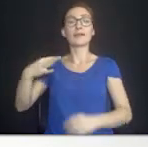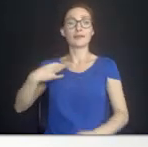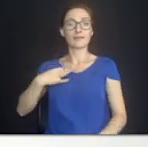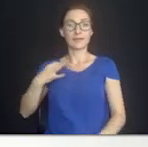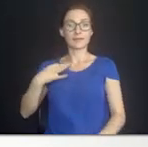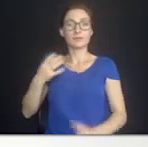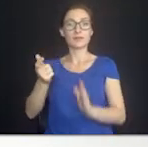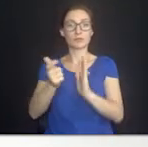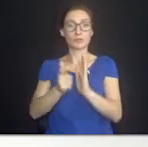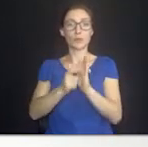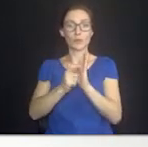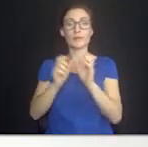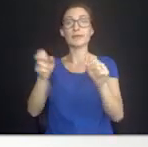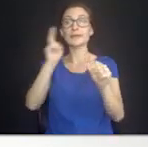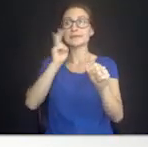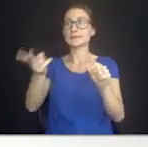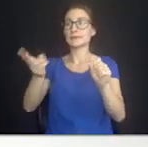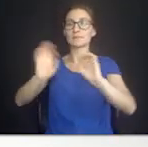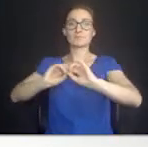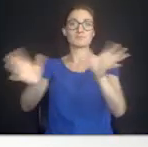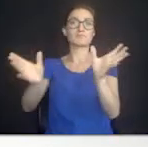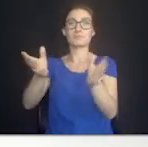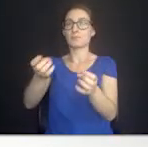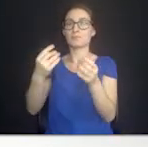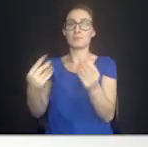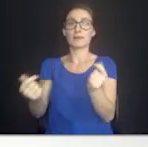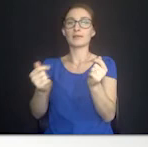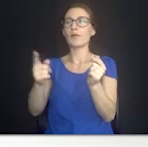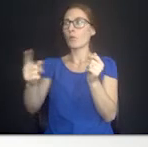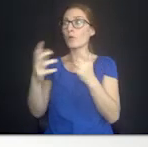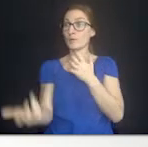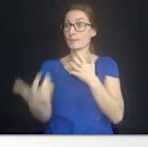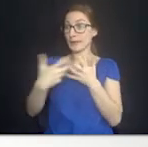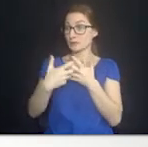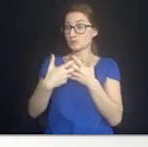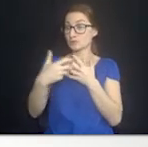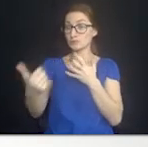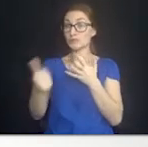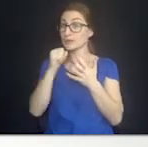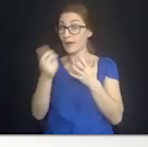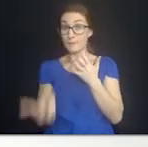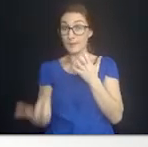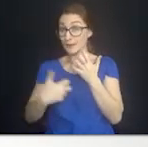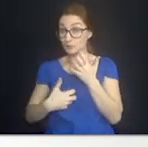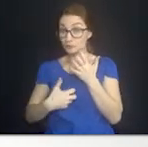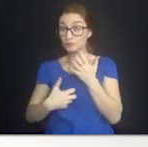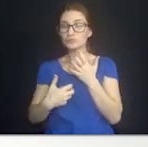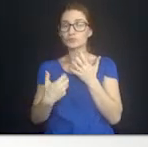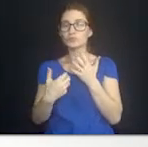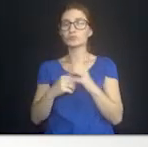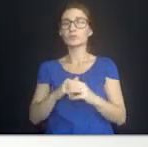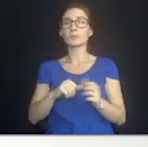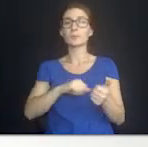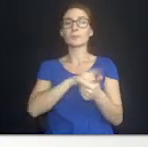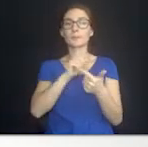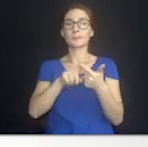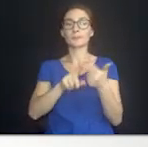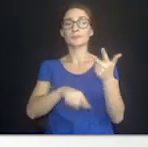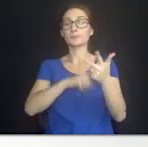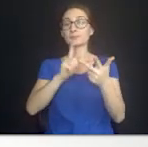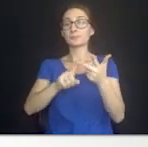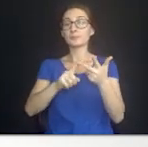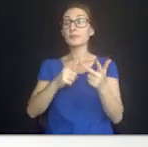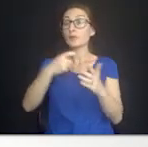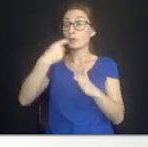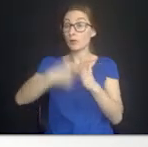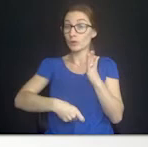wanted to put the eligibility requirements there so they could see it right away and say, okay, this doesn't meet our needs, this isn't gonna work for us. We also